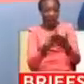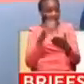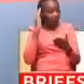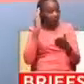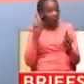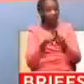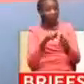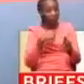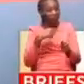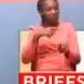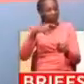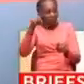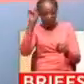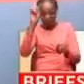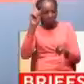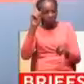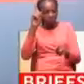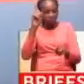away. You know, so,